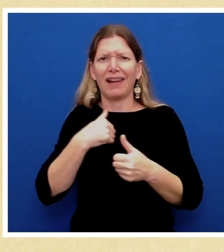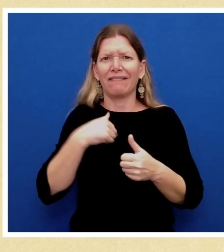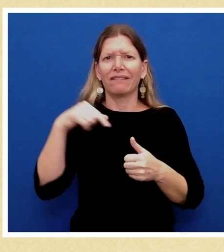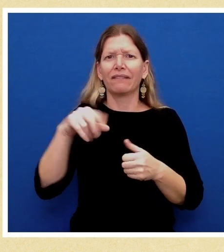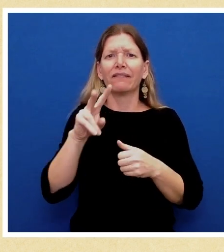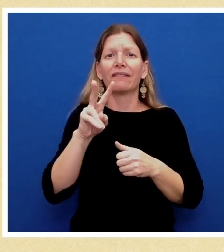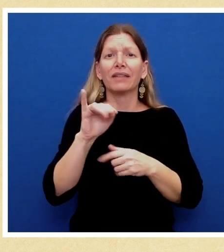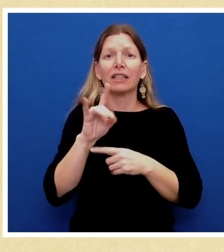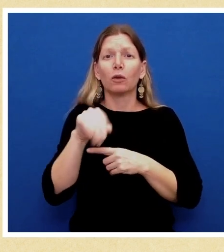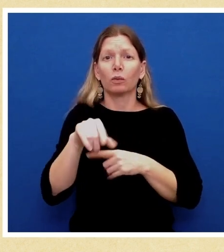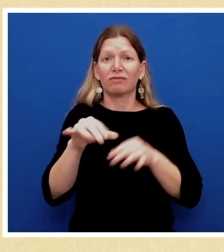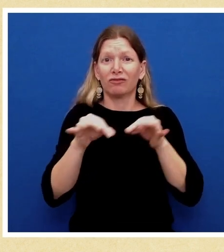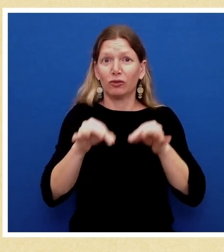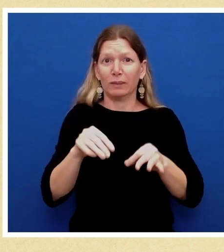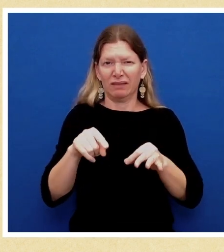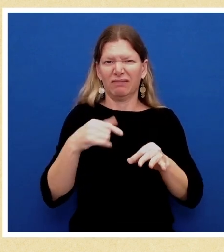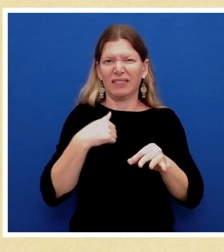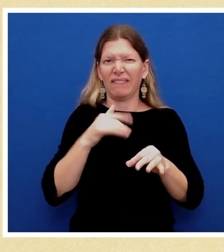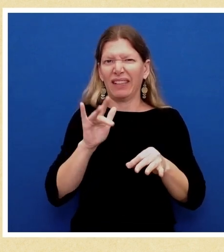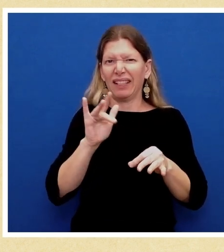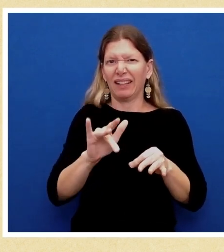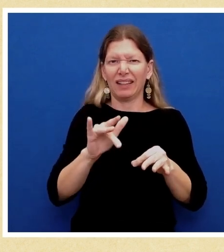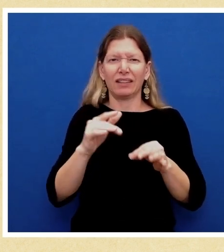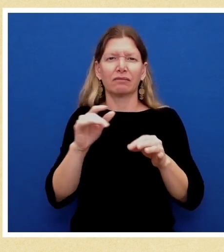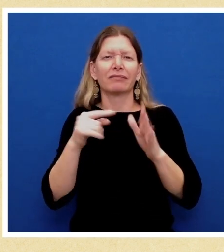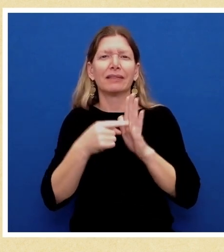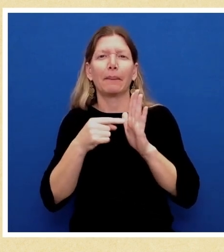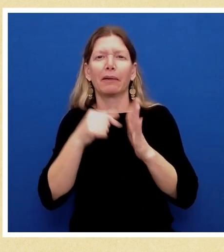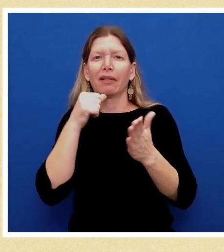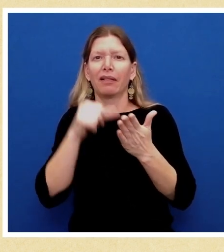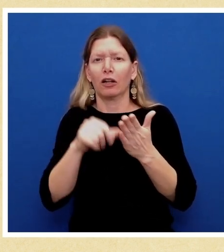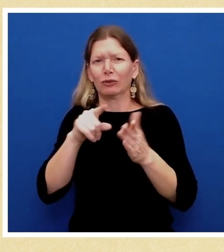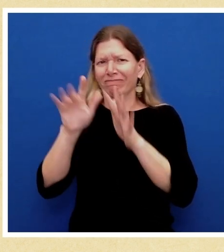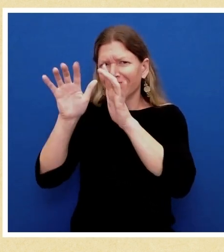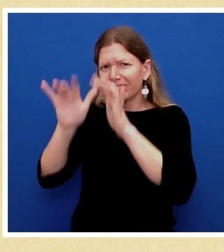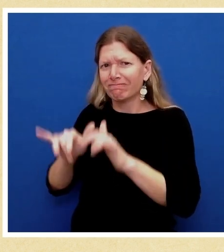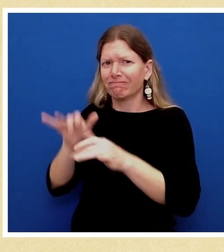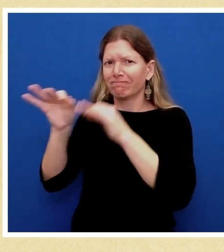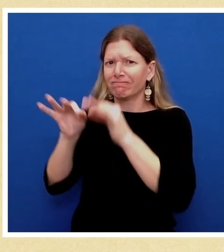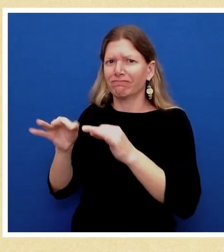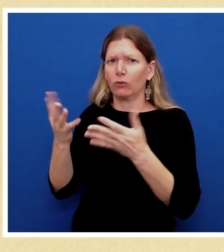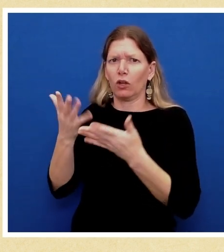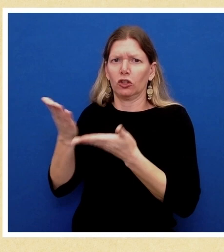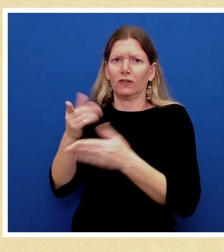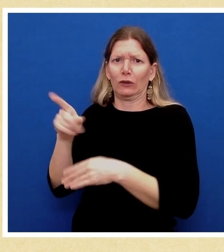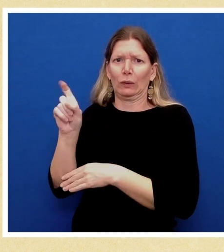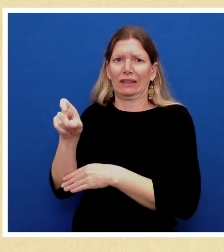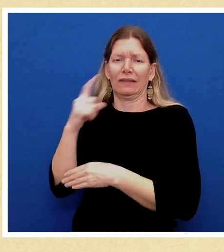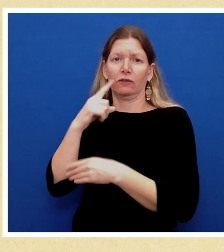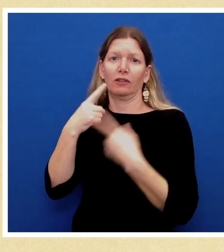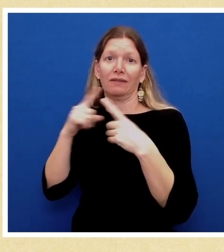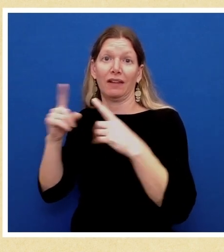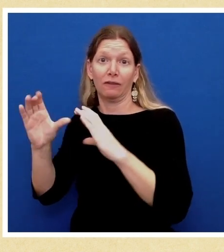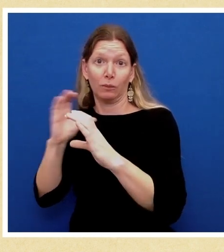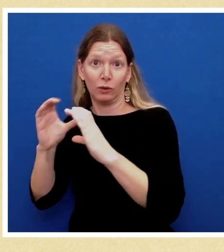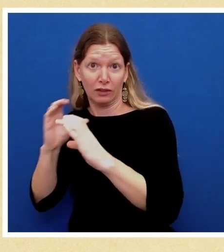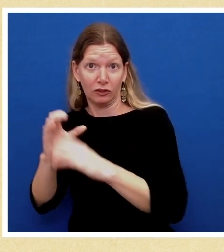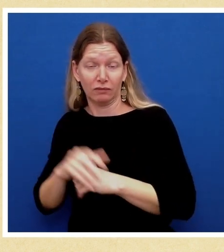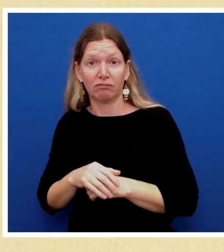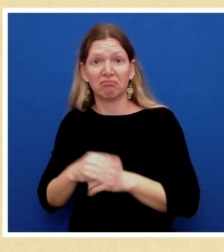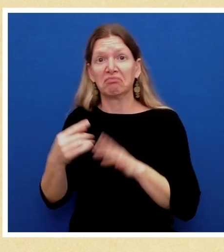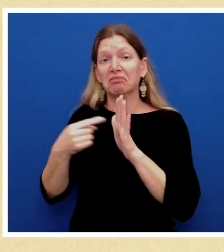the template letter linked in this video's description. In the letter, you will ask your healthcare provider to provide the services you need for